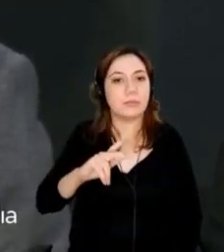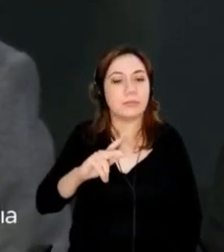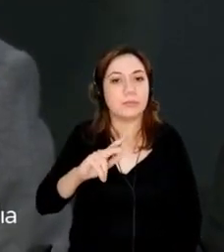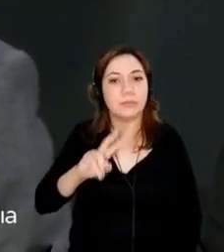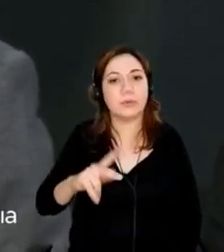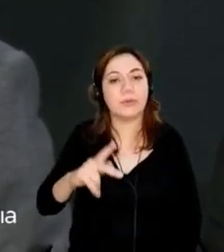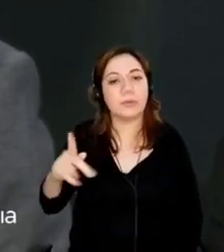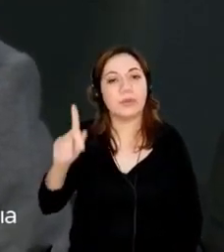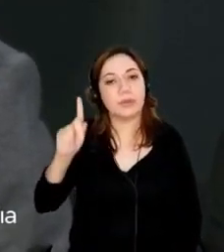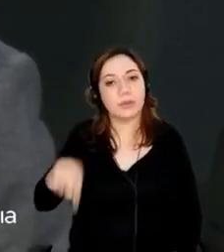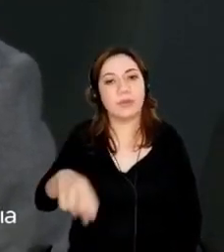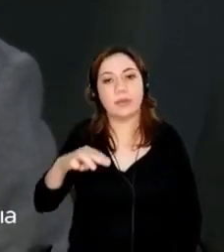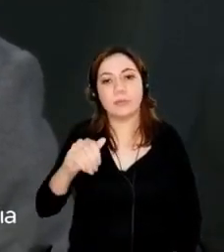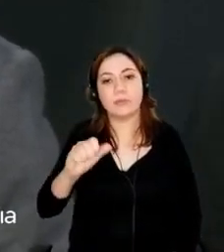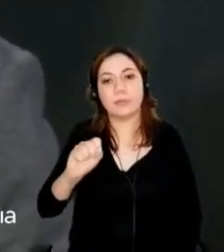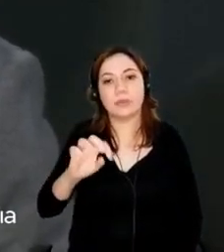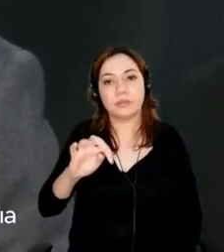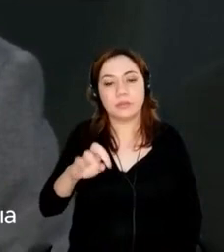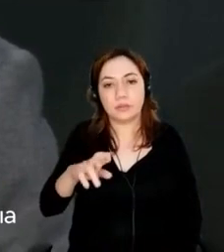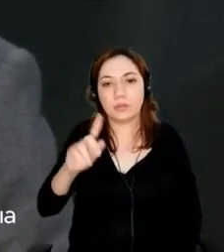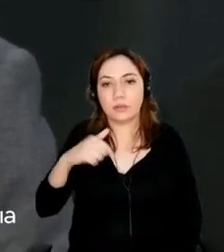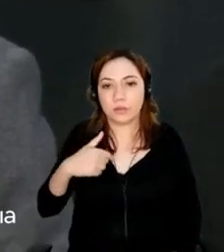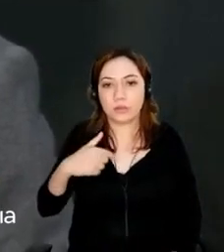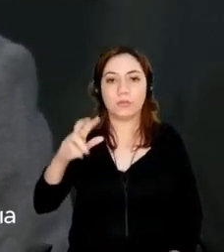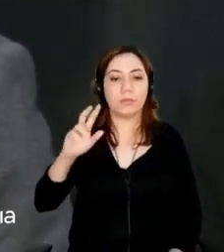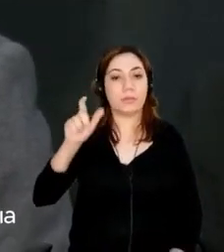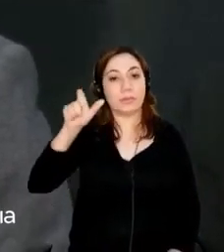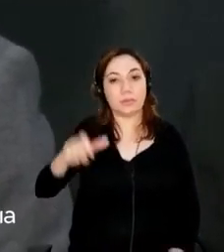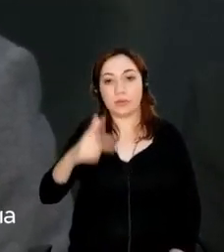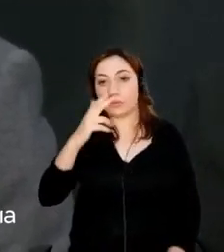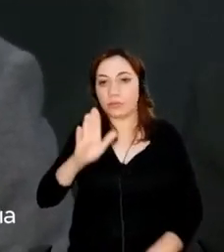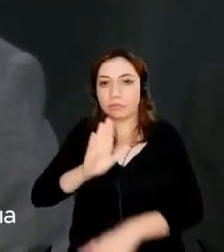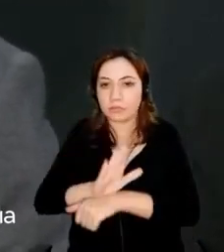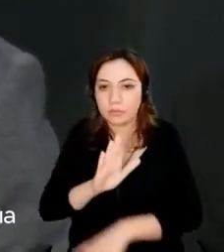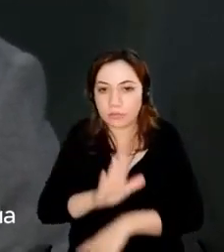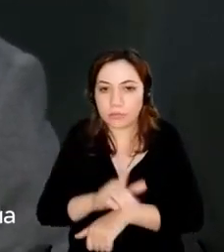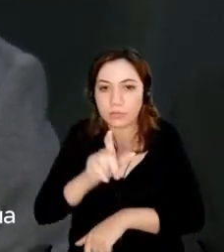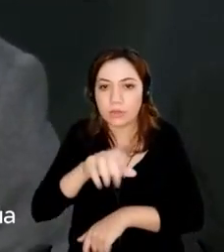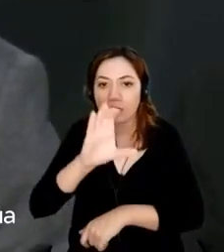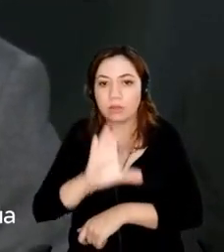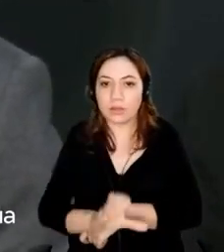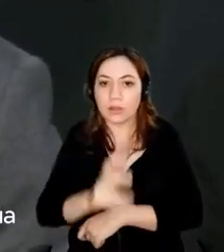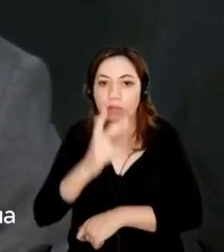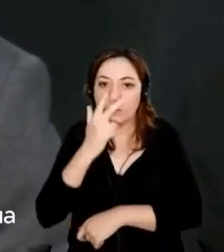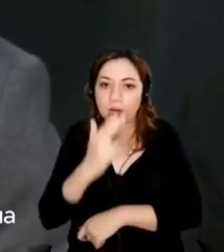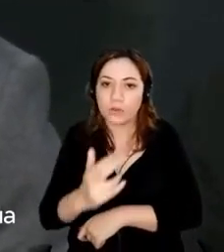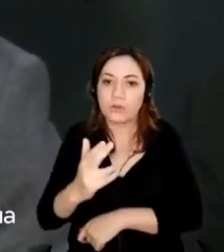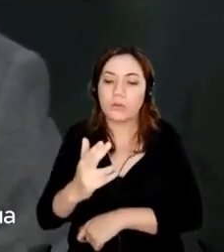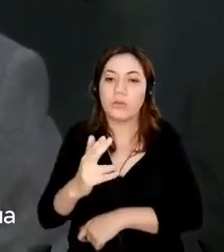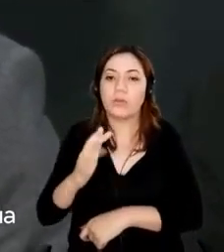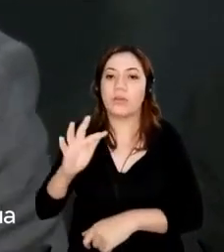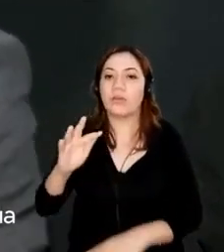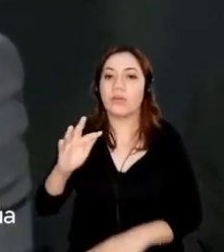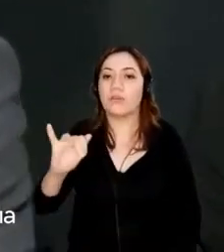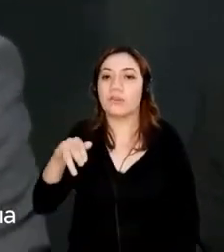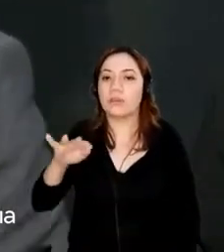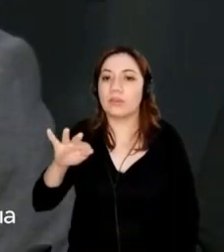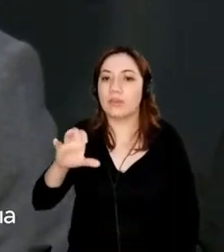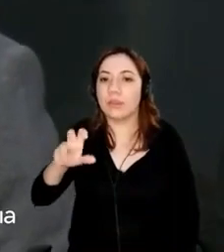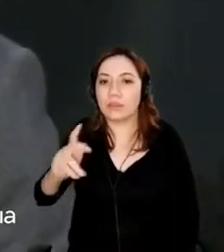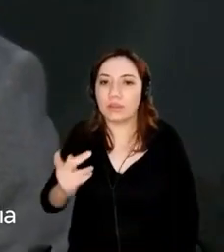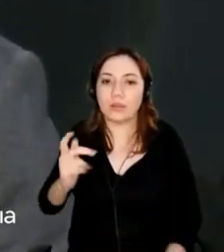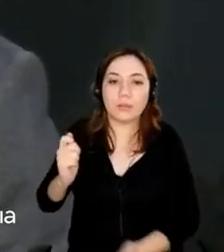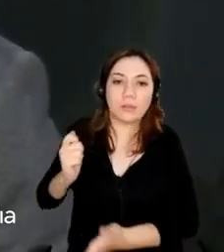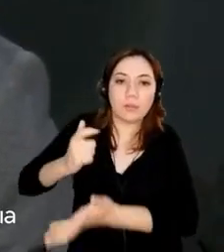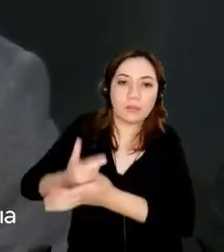customers in the fintech, prepaid, and I would say non-traditional financial institution space. Blackhawk is actually